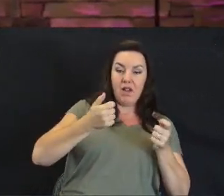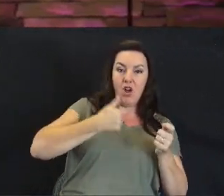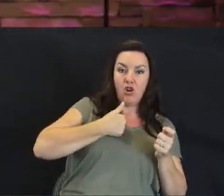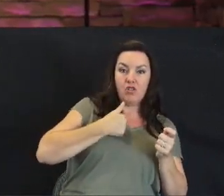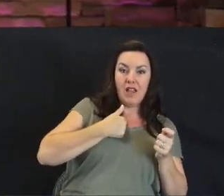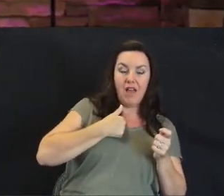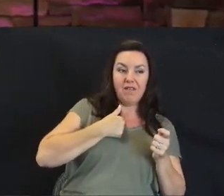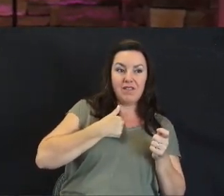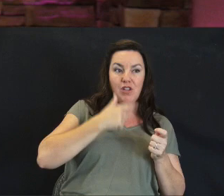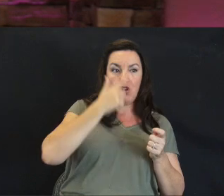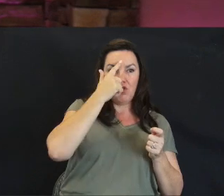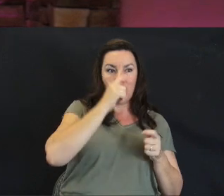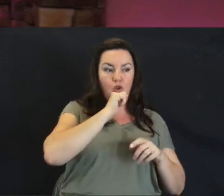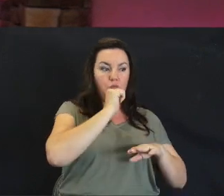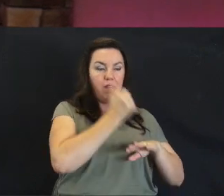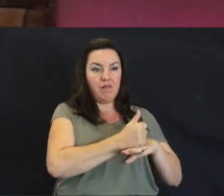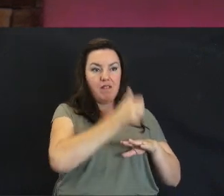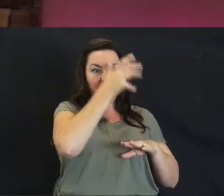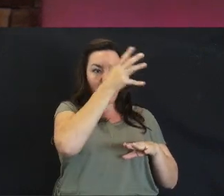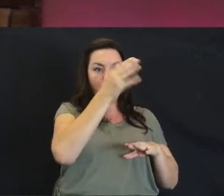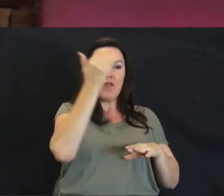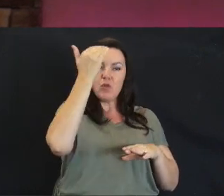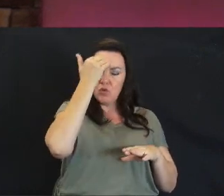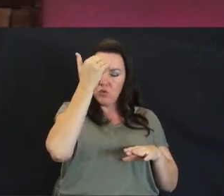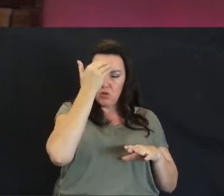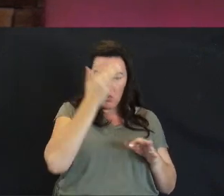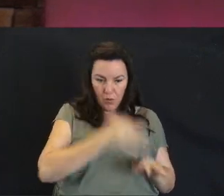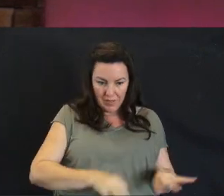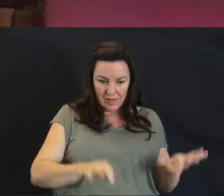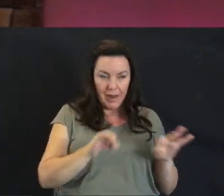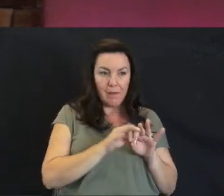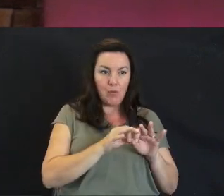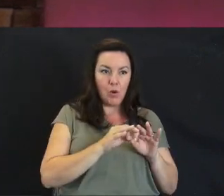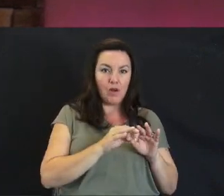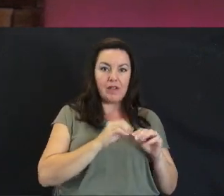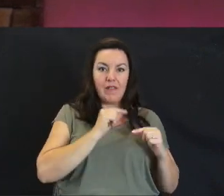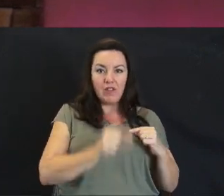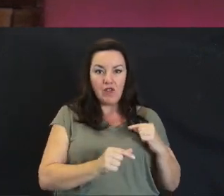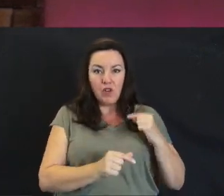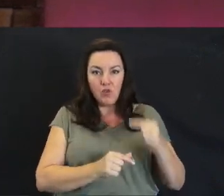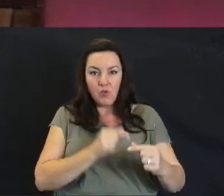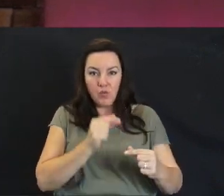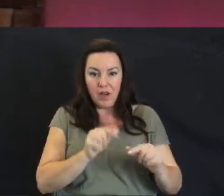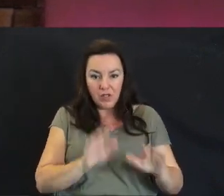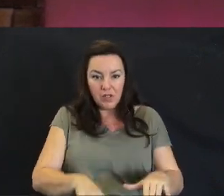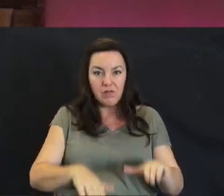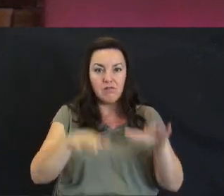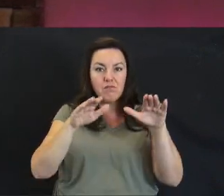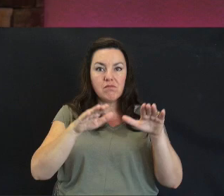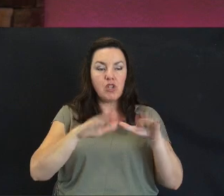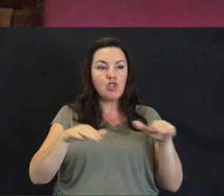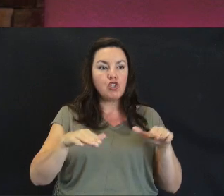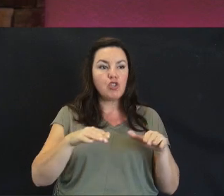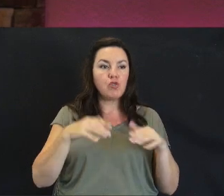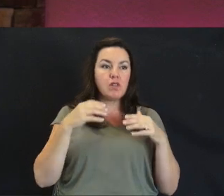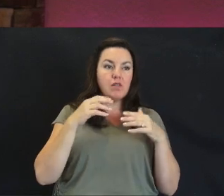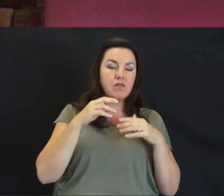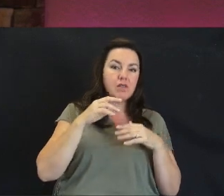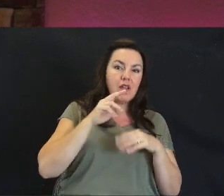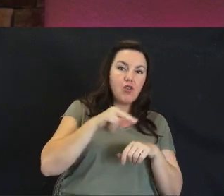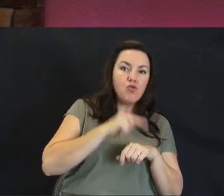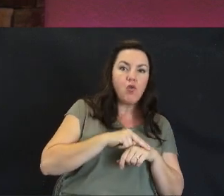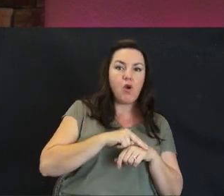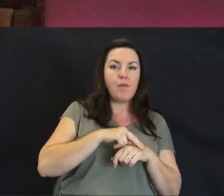fathers Knew that the family Was critical In helping raising up Future generations Of kids that were Well-adjusted Normal Healthy Noble